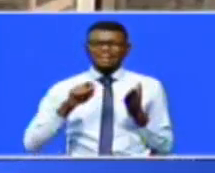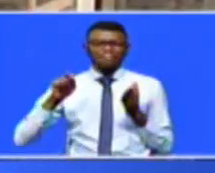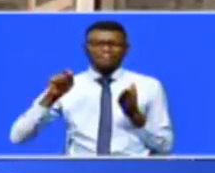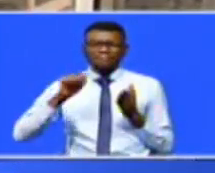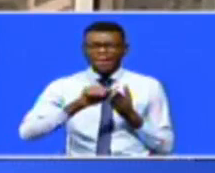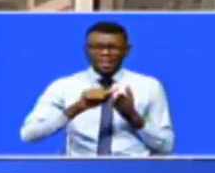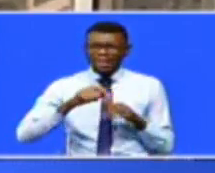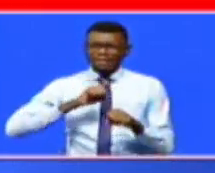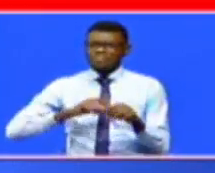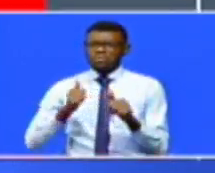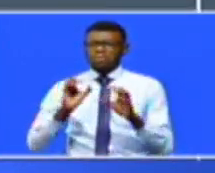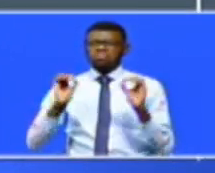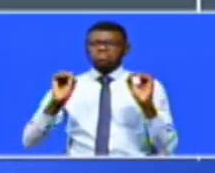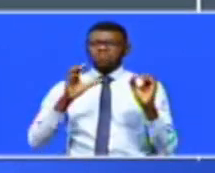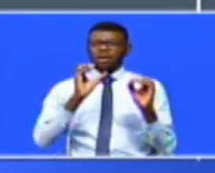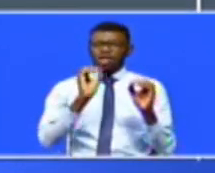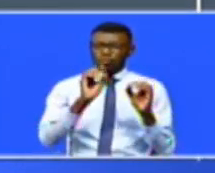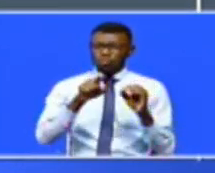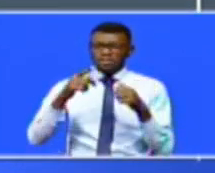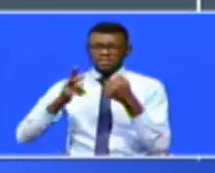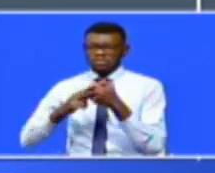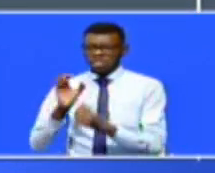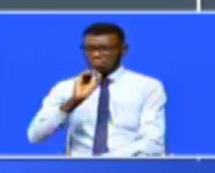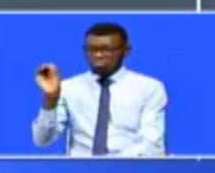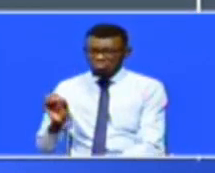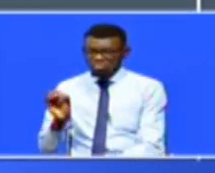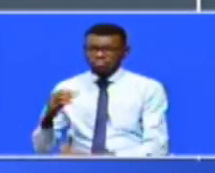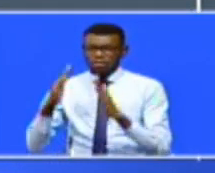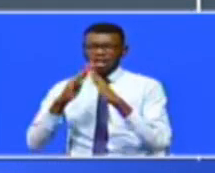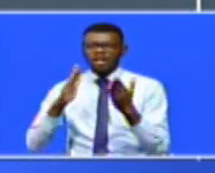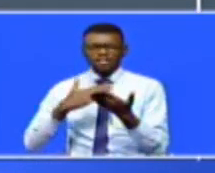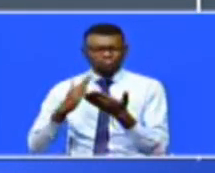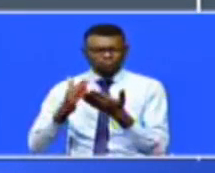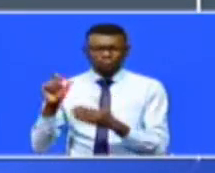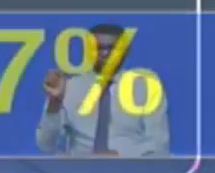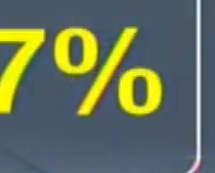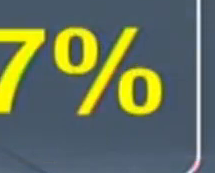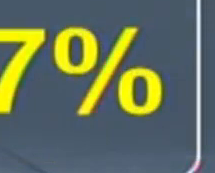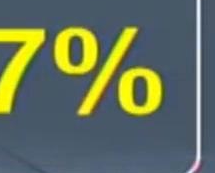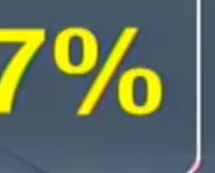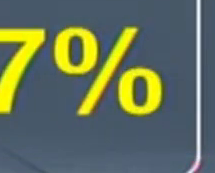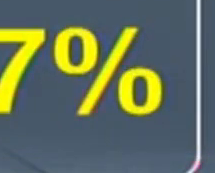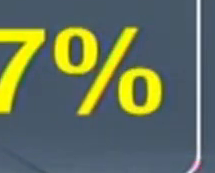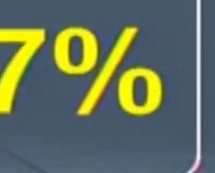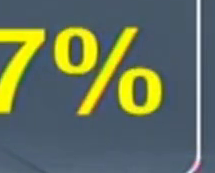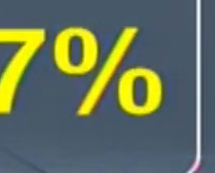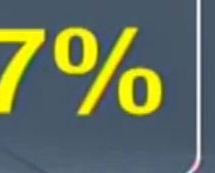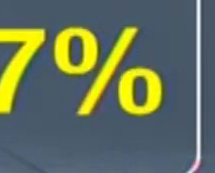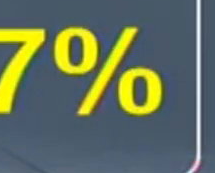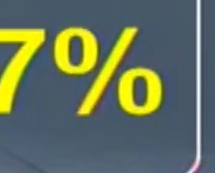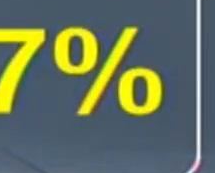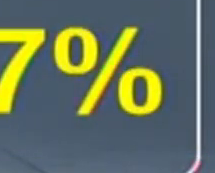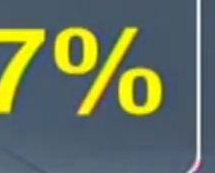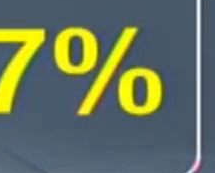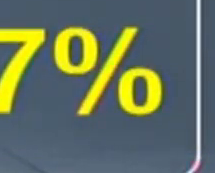time. Only 0.7% of rent-paying households had received full relief or waiver from landlords